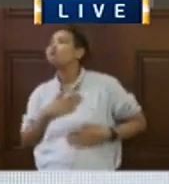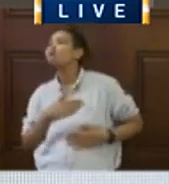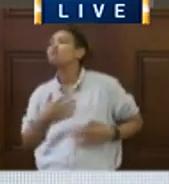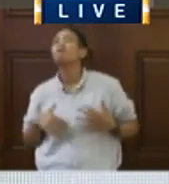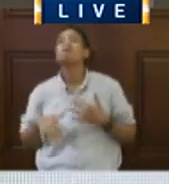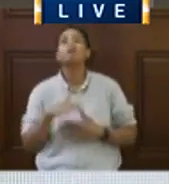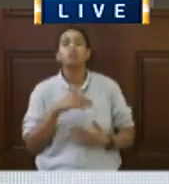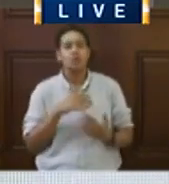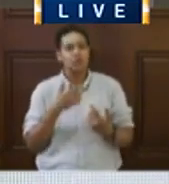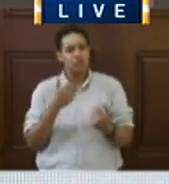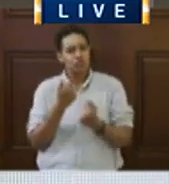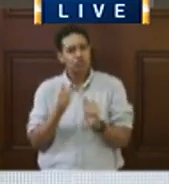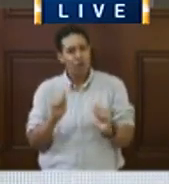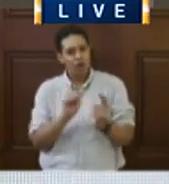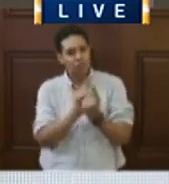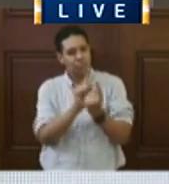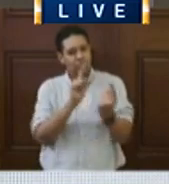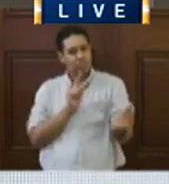distancing,